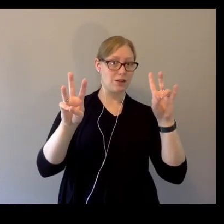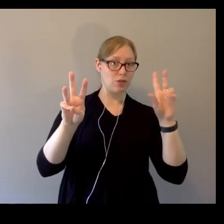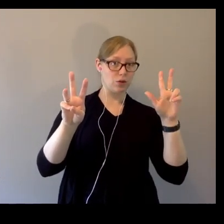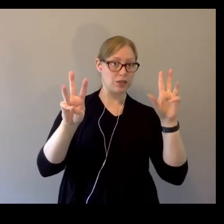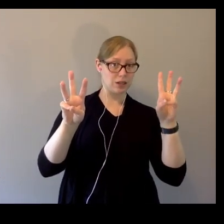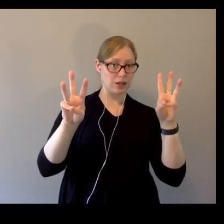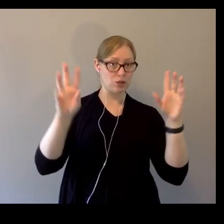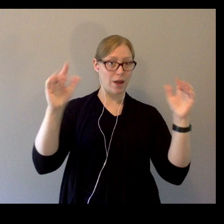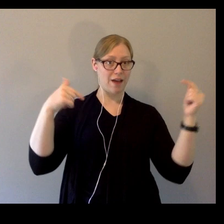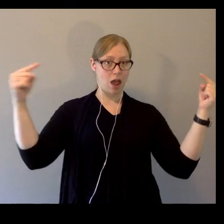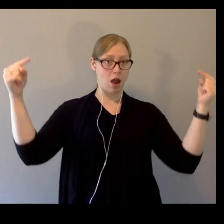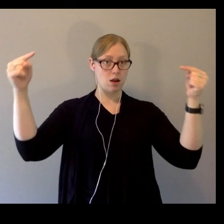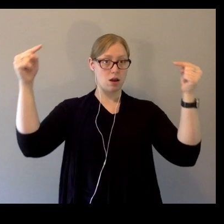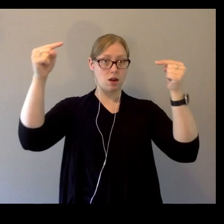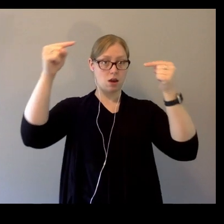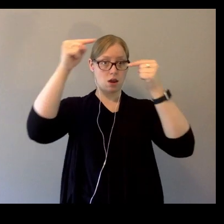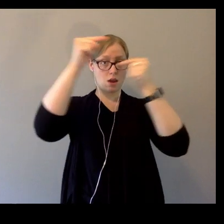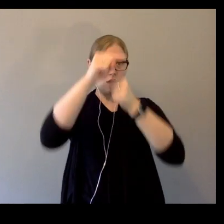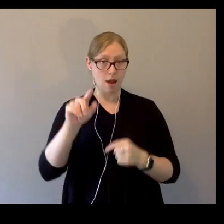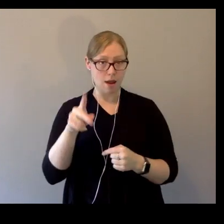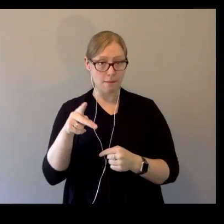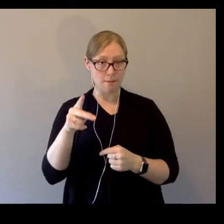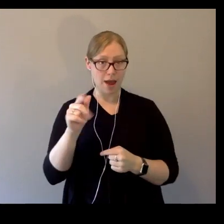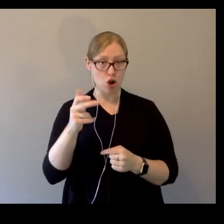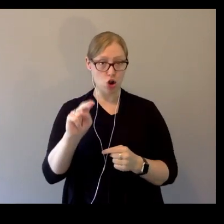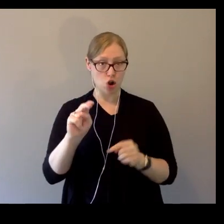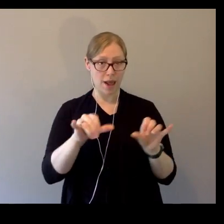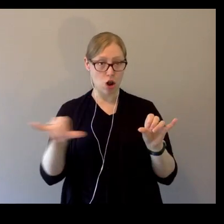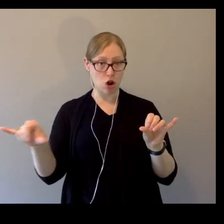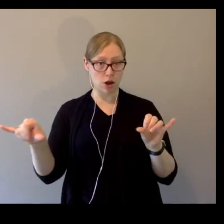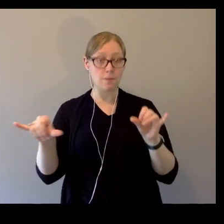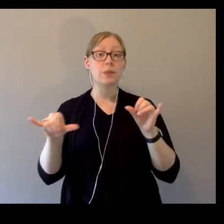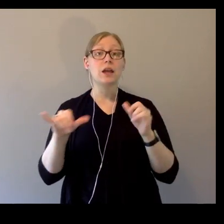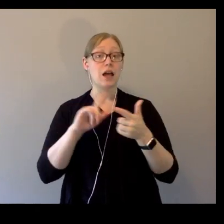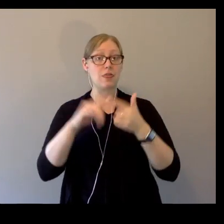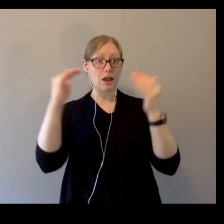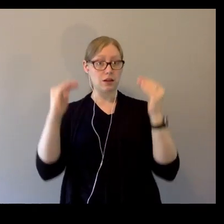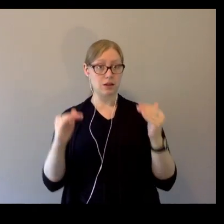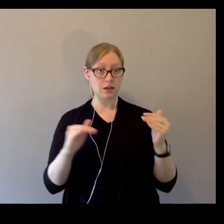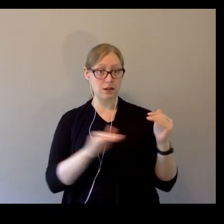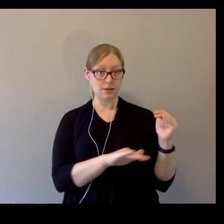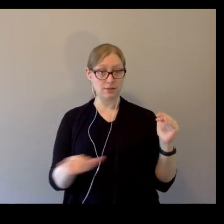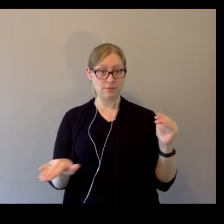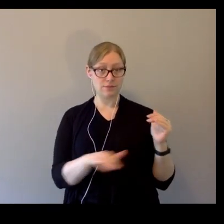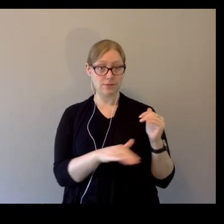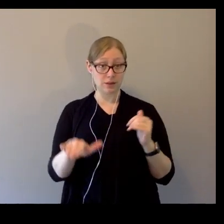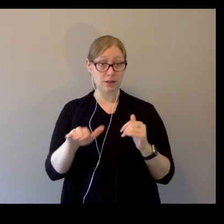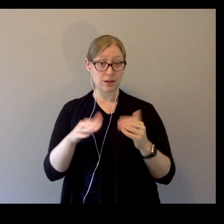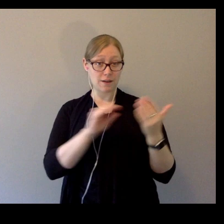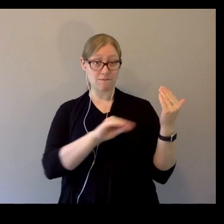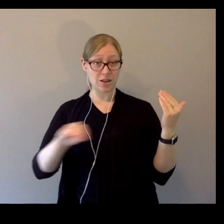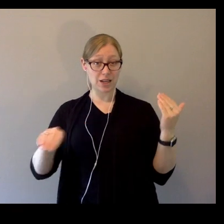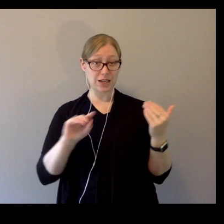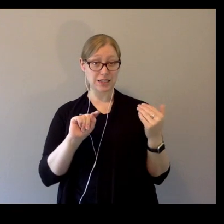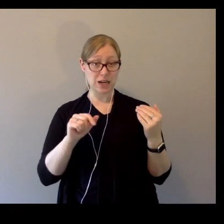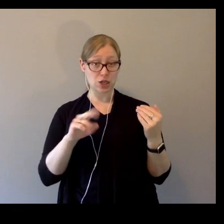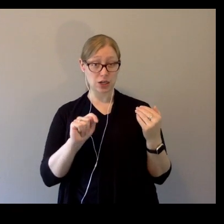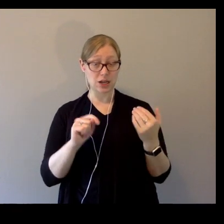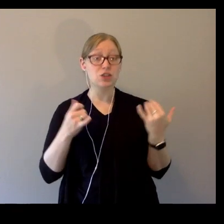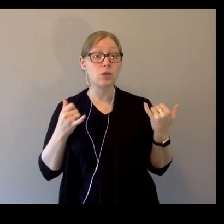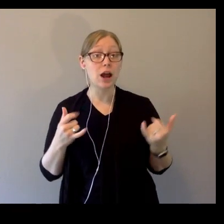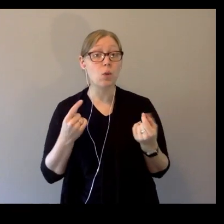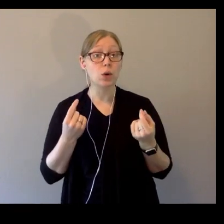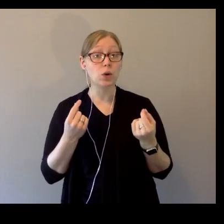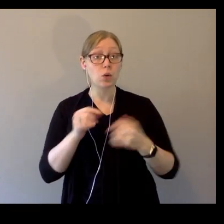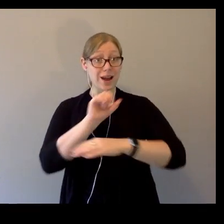with, and we filled in the tangent down below. The next thing I'd like you to do is take the sine and divide it by the cosine.